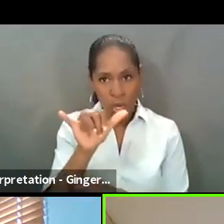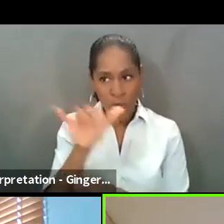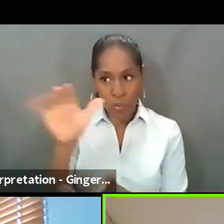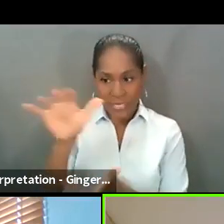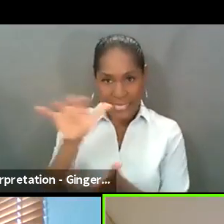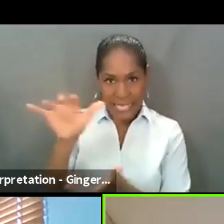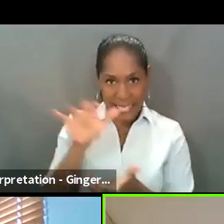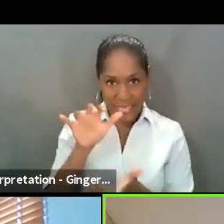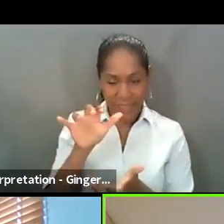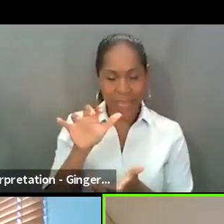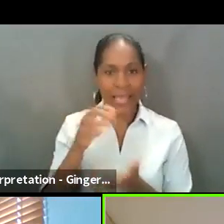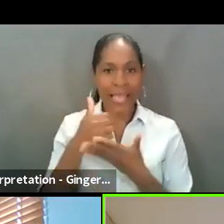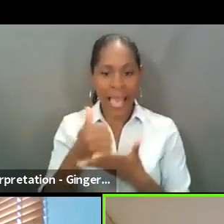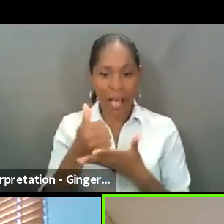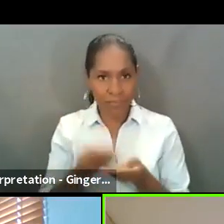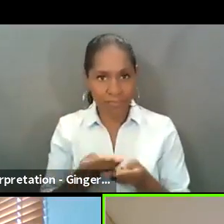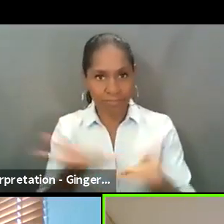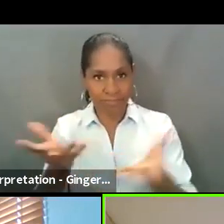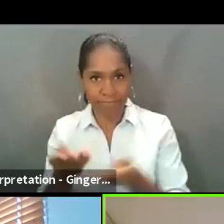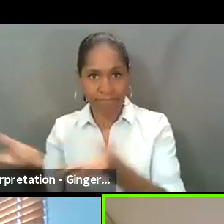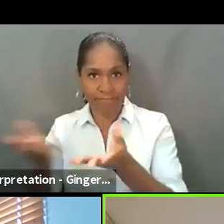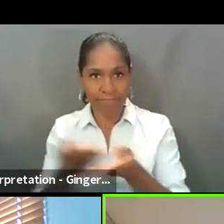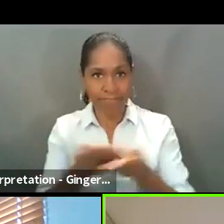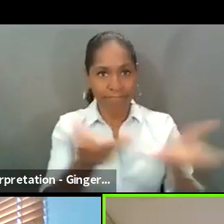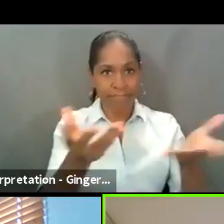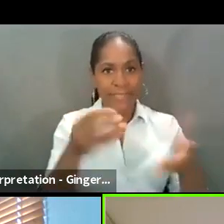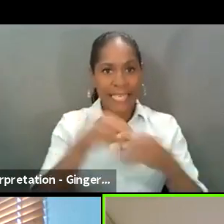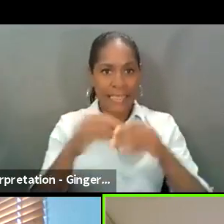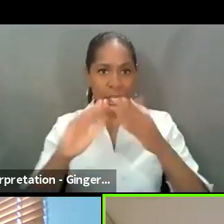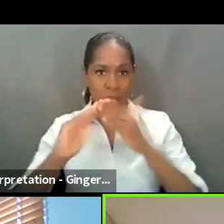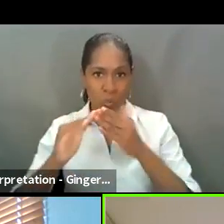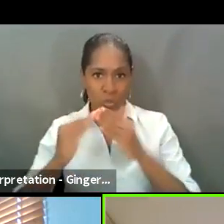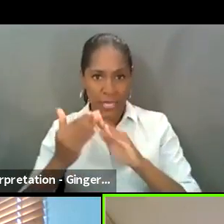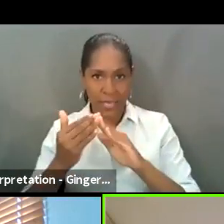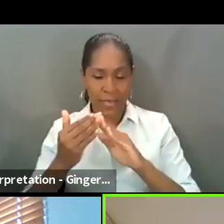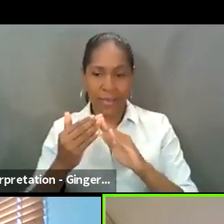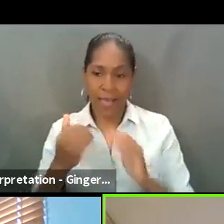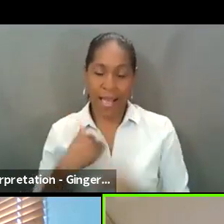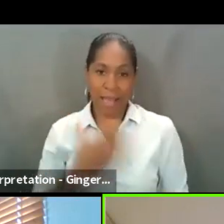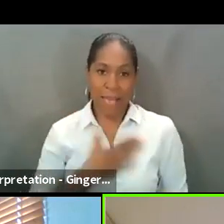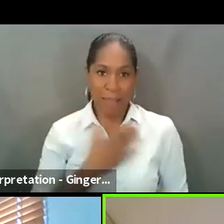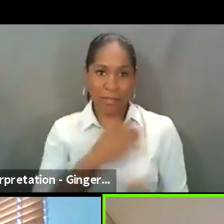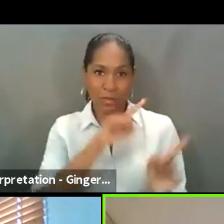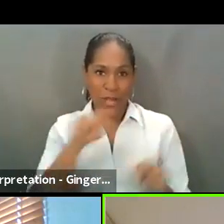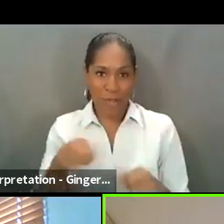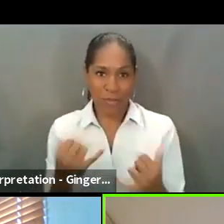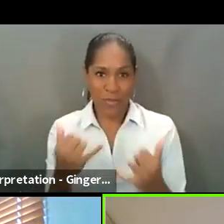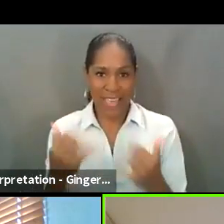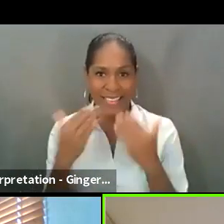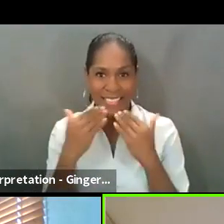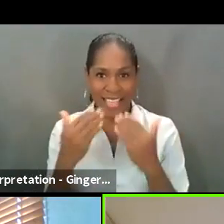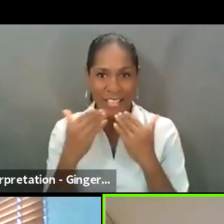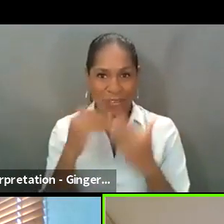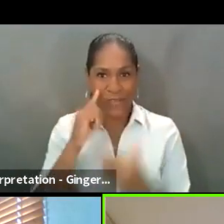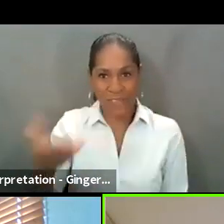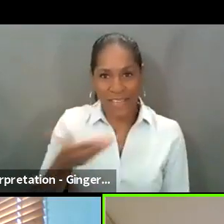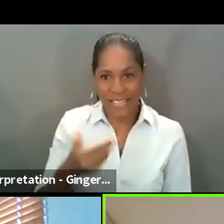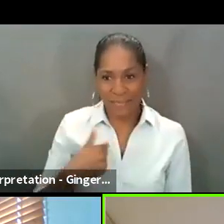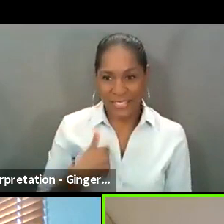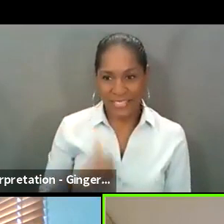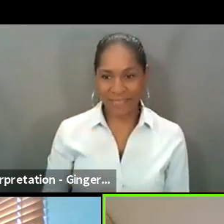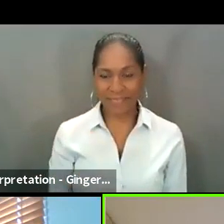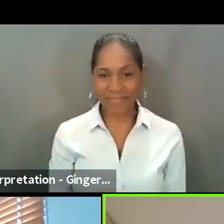the vaccine distributed and administered out in the community. And I'm happy to be here. Thanks for having me.